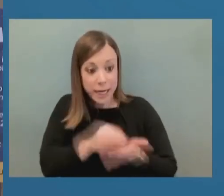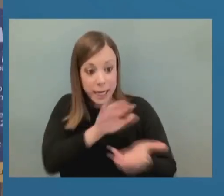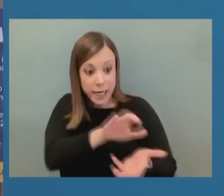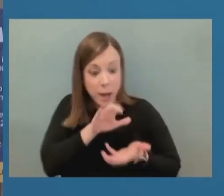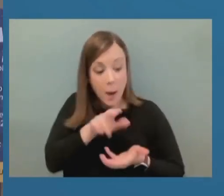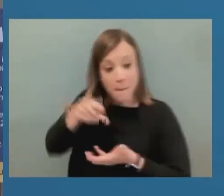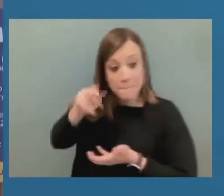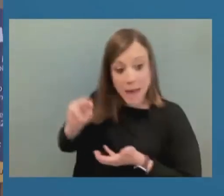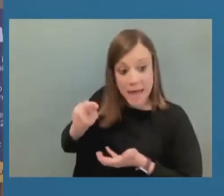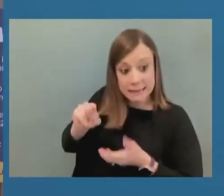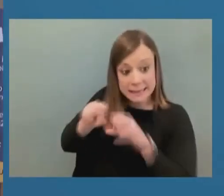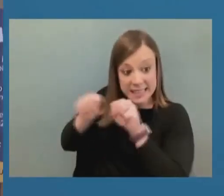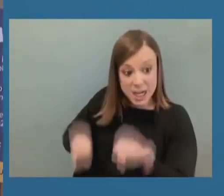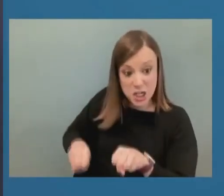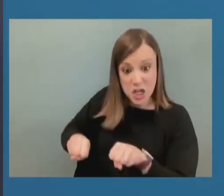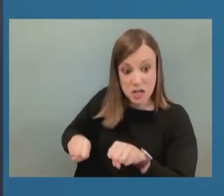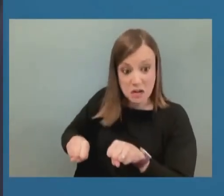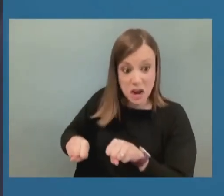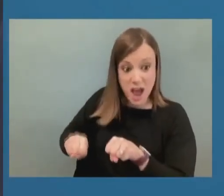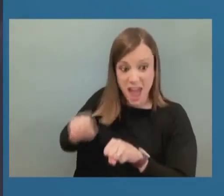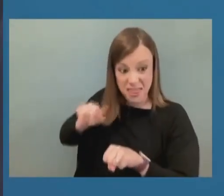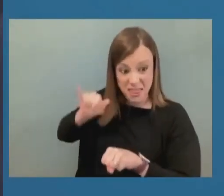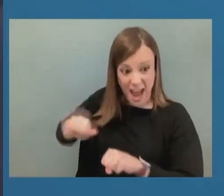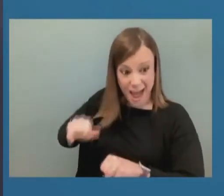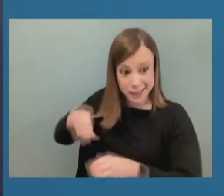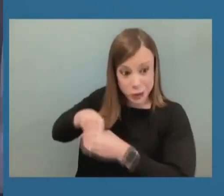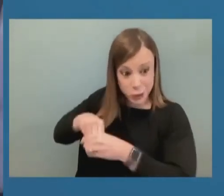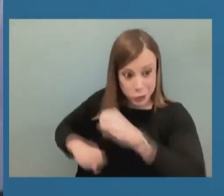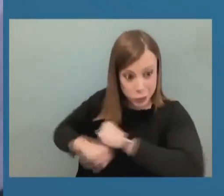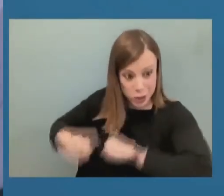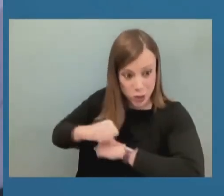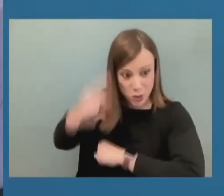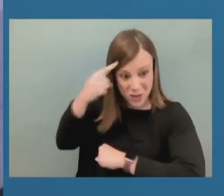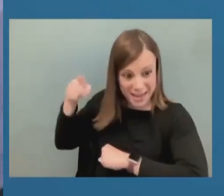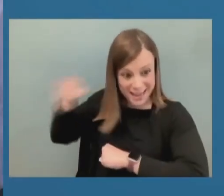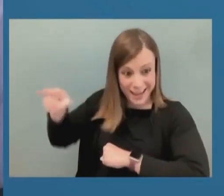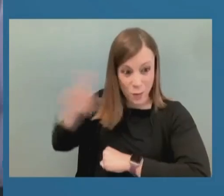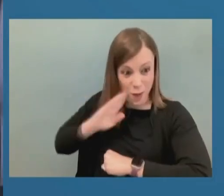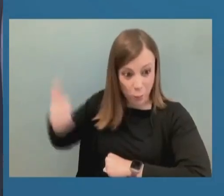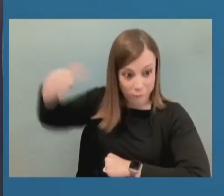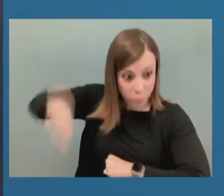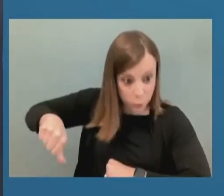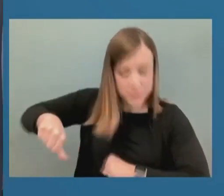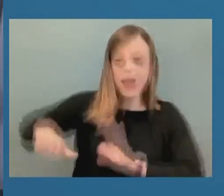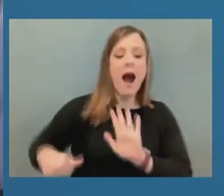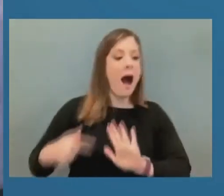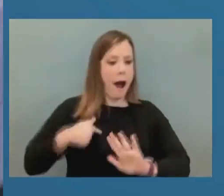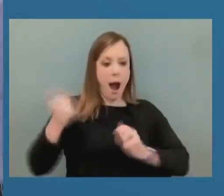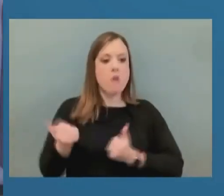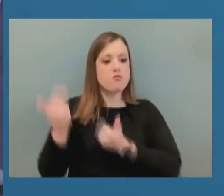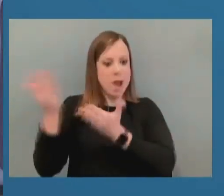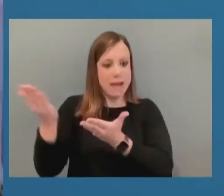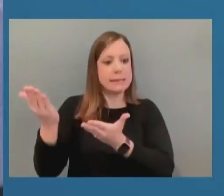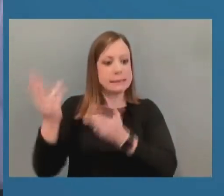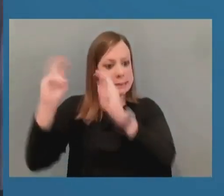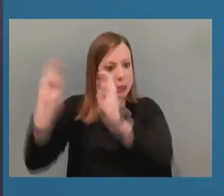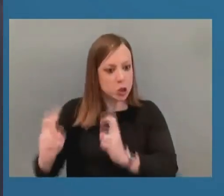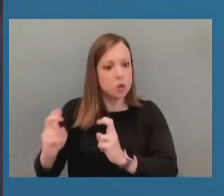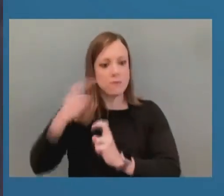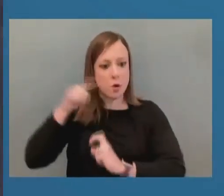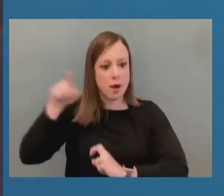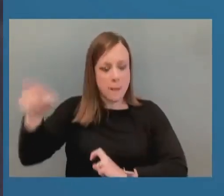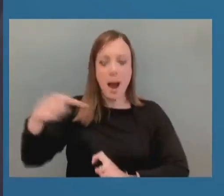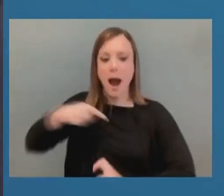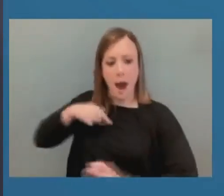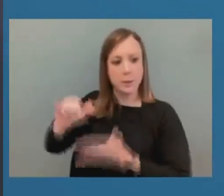and that infrastructure? I'm the one who raised those issues to him. I spoke to him as a fellow New Yorker, as someone who knows this city better than any